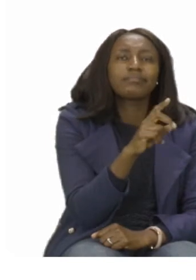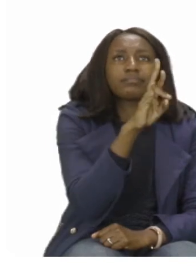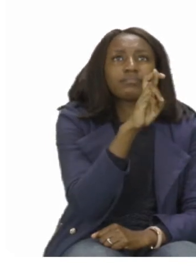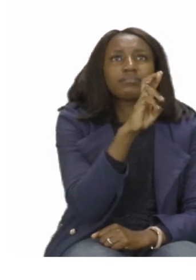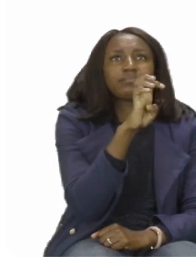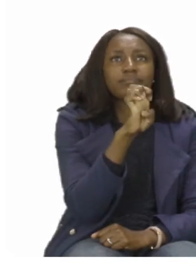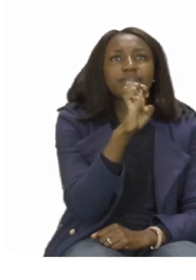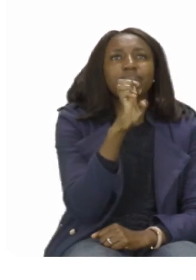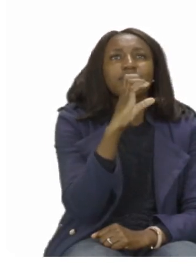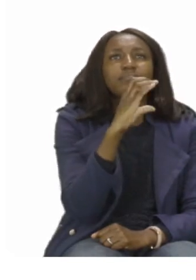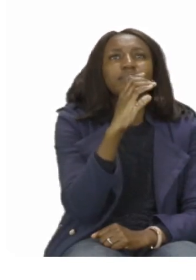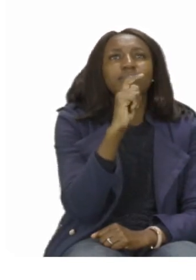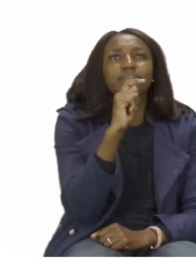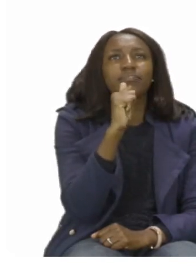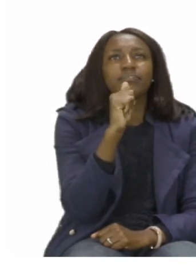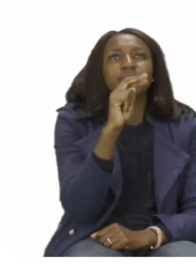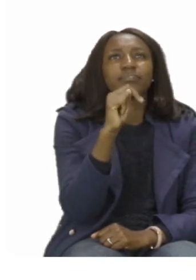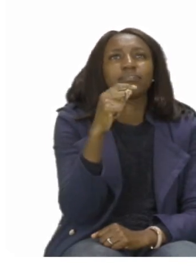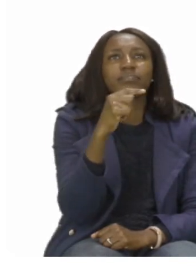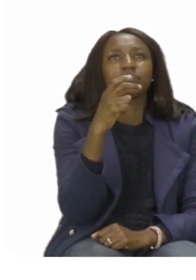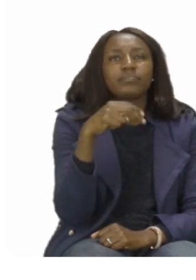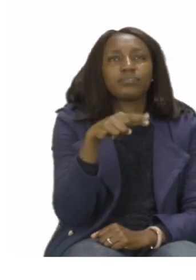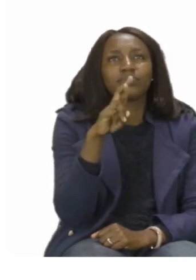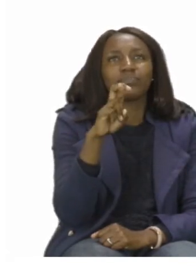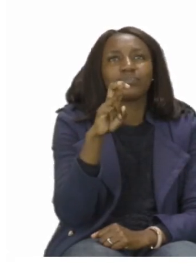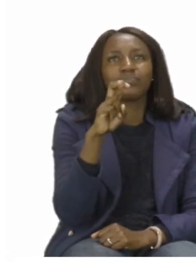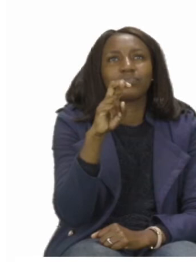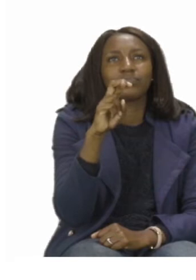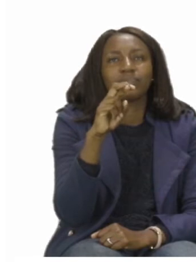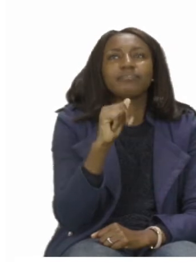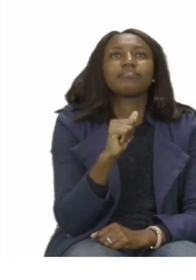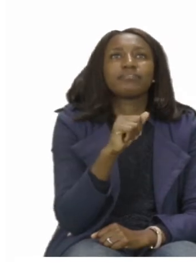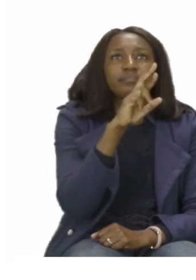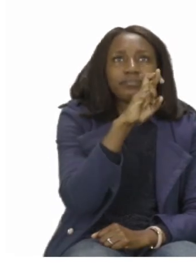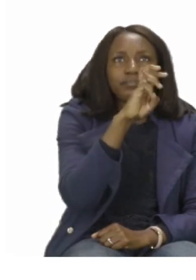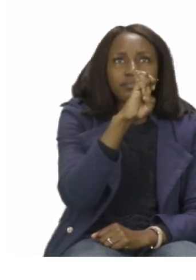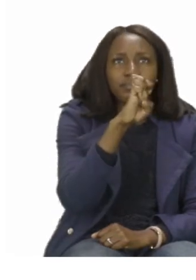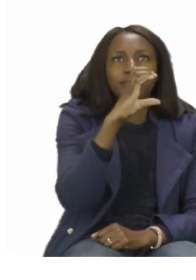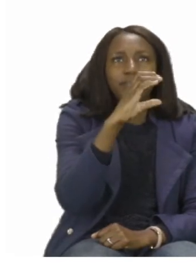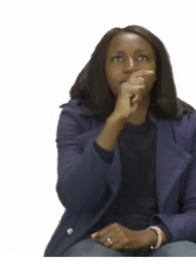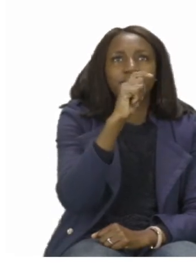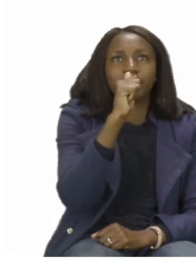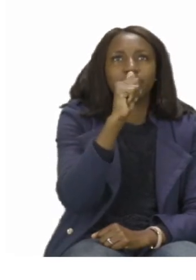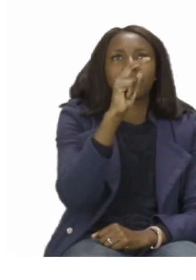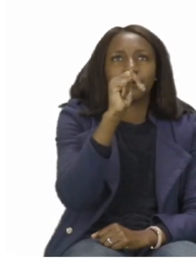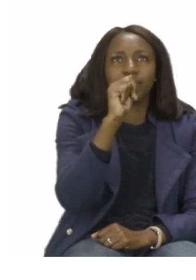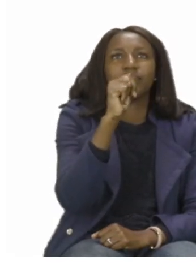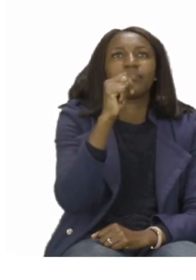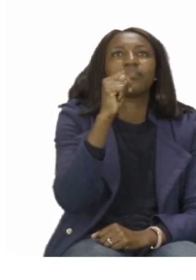a rectangular prism. Say it with me, rectangular